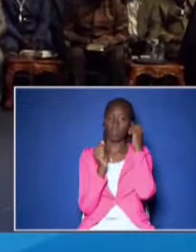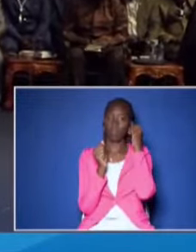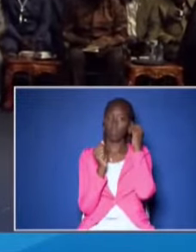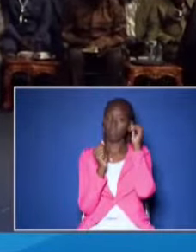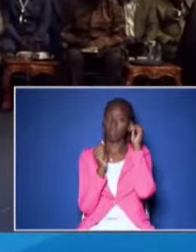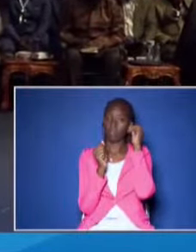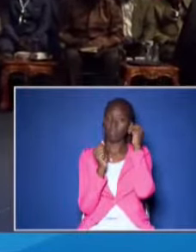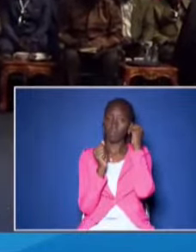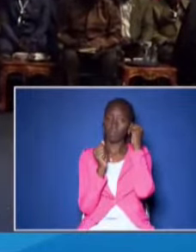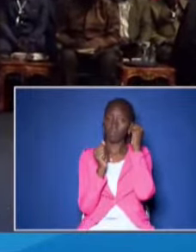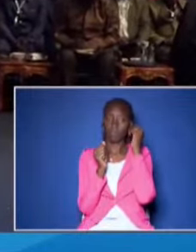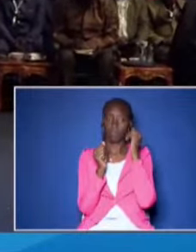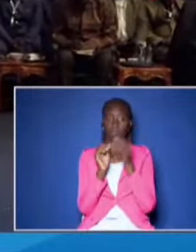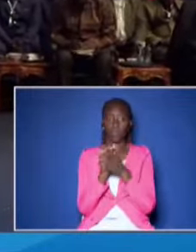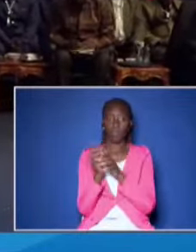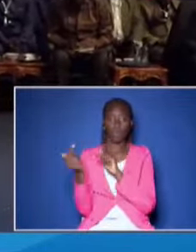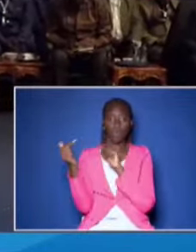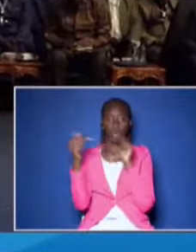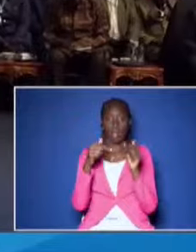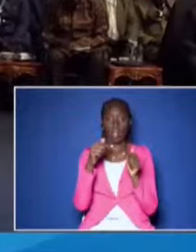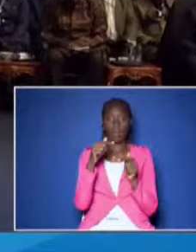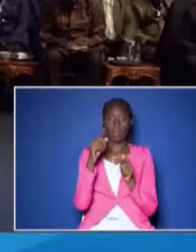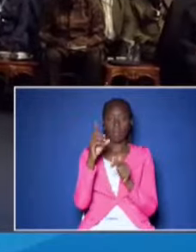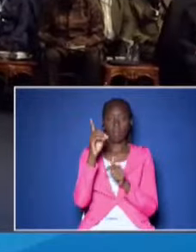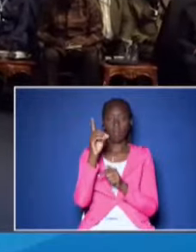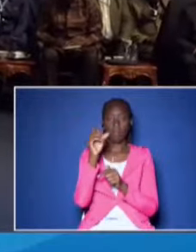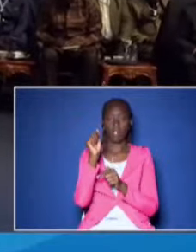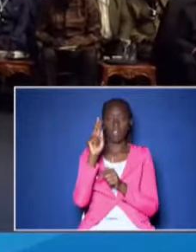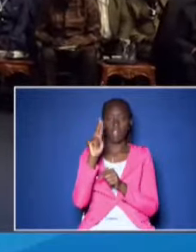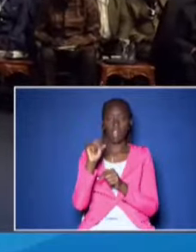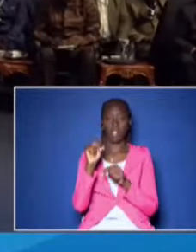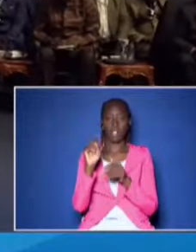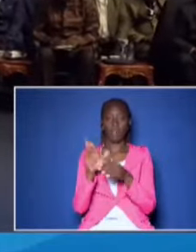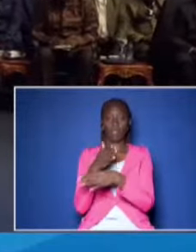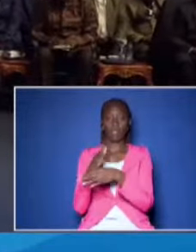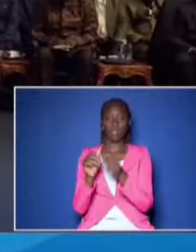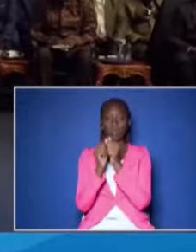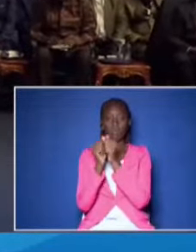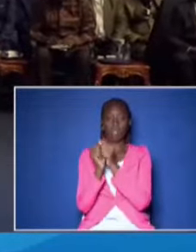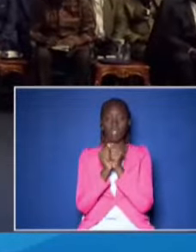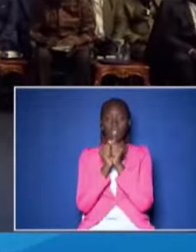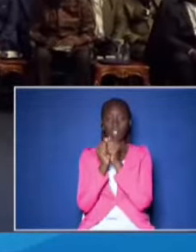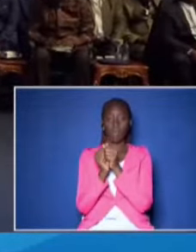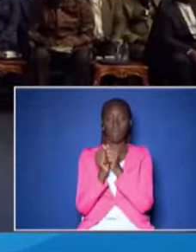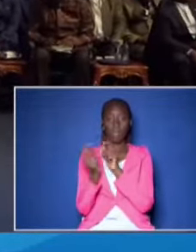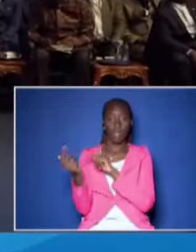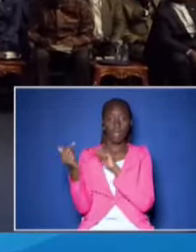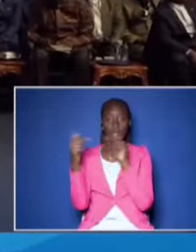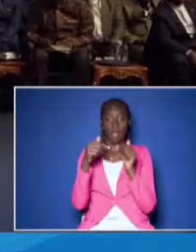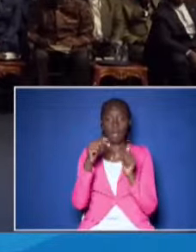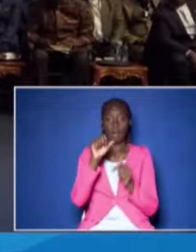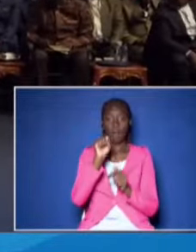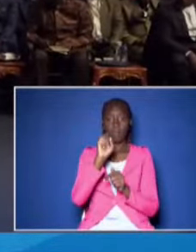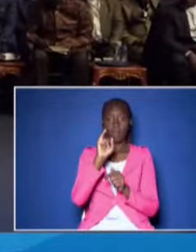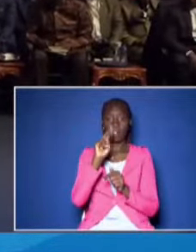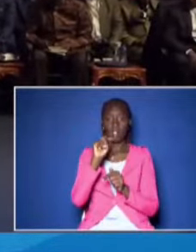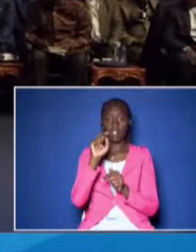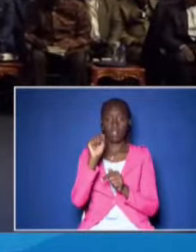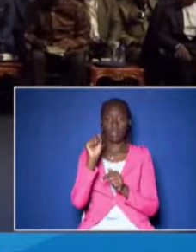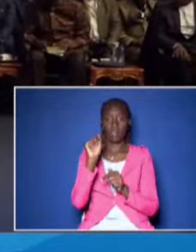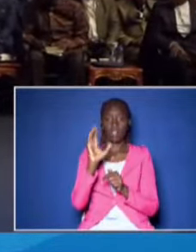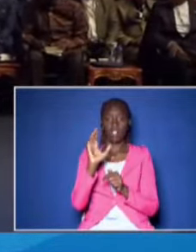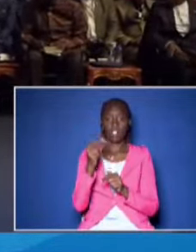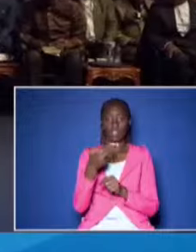10 come Dan we're going to sing it together come sin I'm going to teach it to